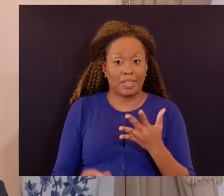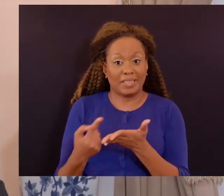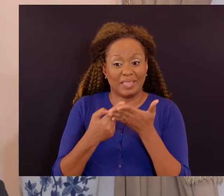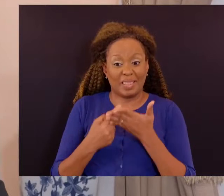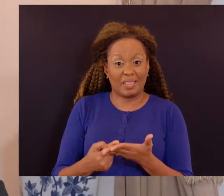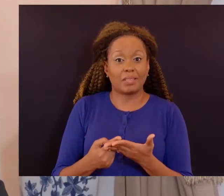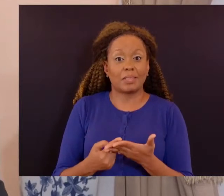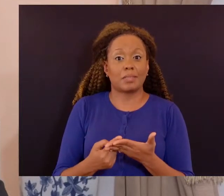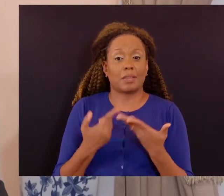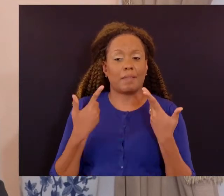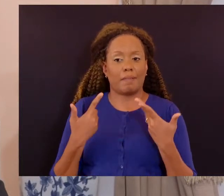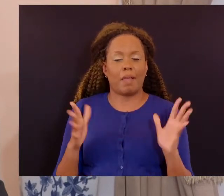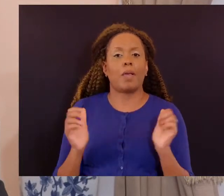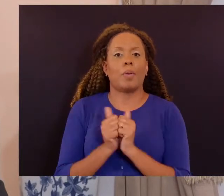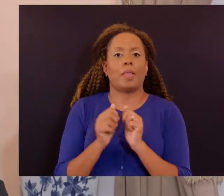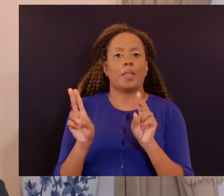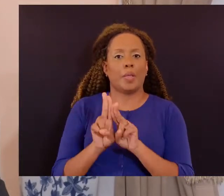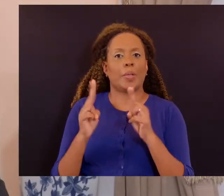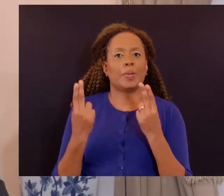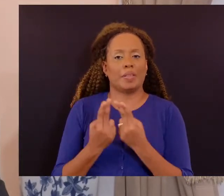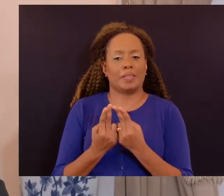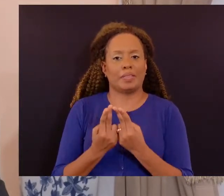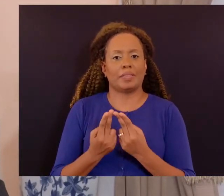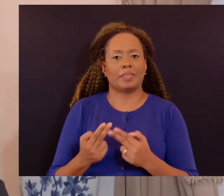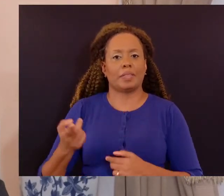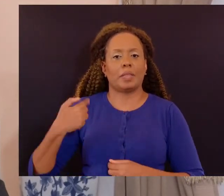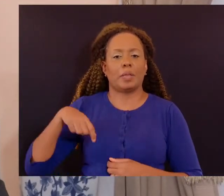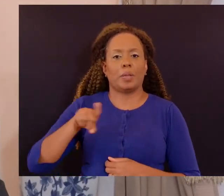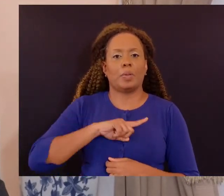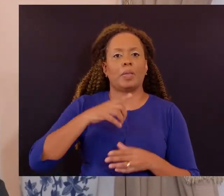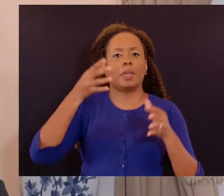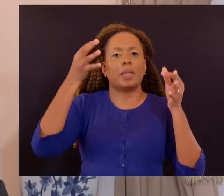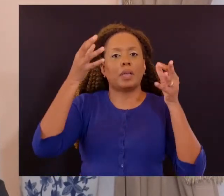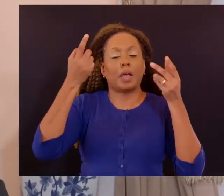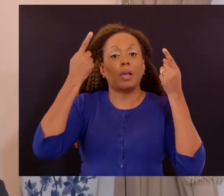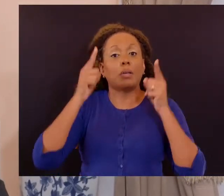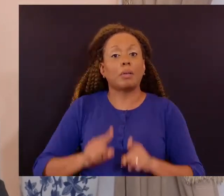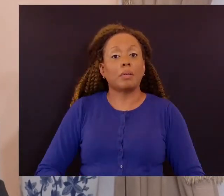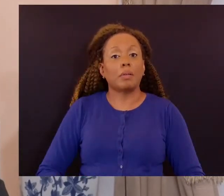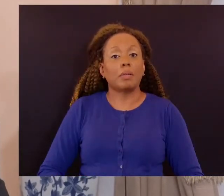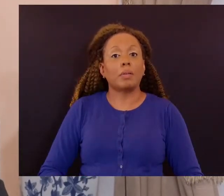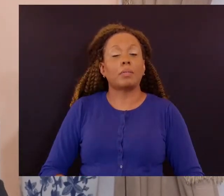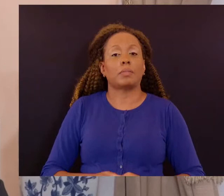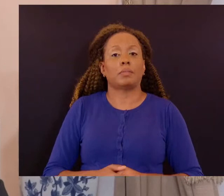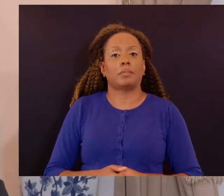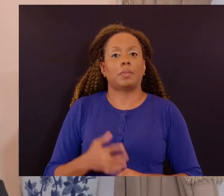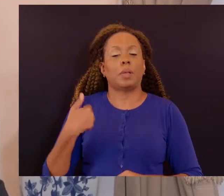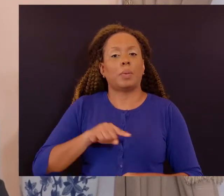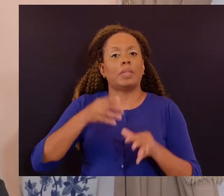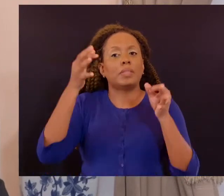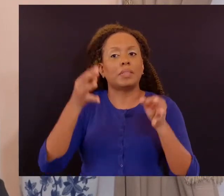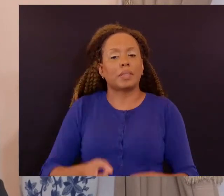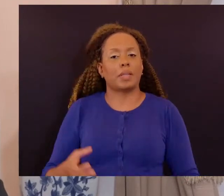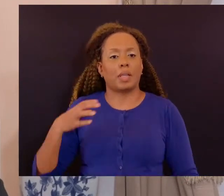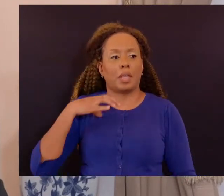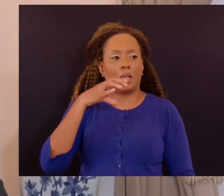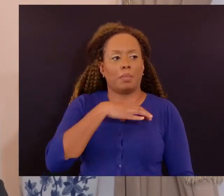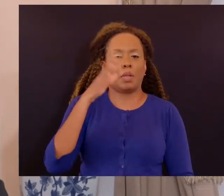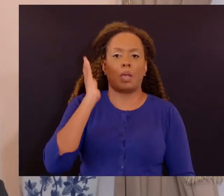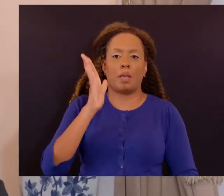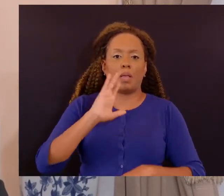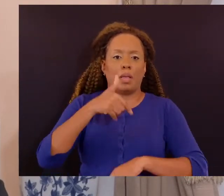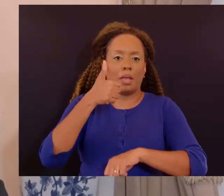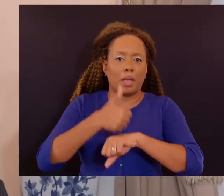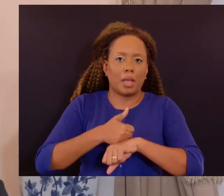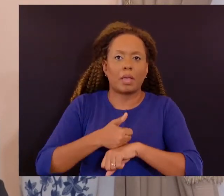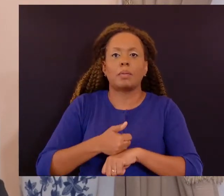place with our unions, and we have agreed collectively that we will have a committee that is reviewing the details, which will